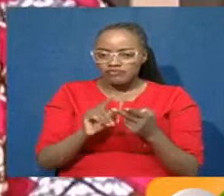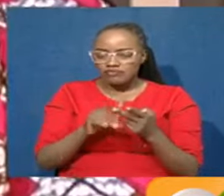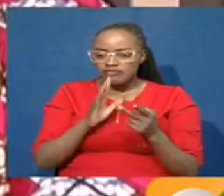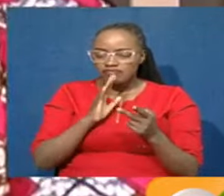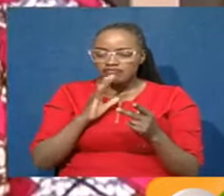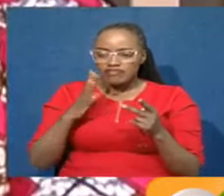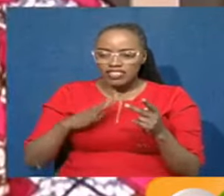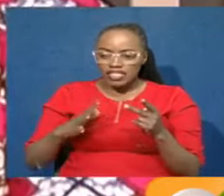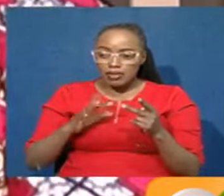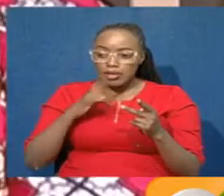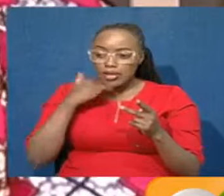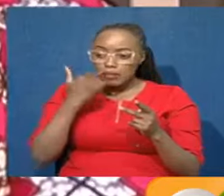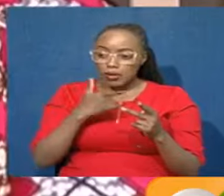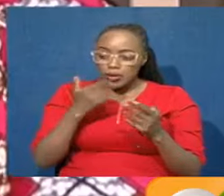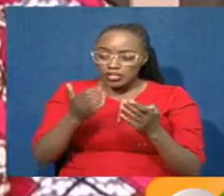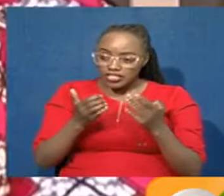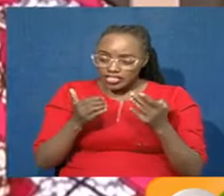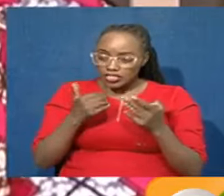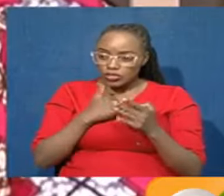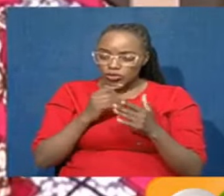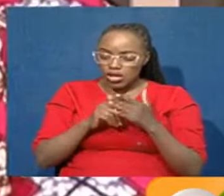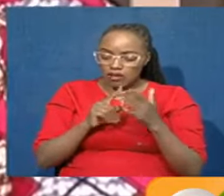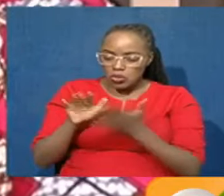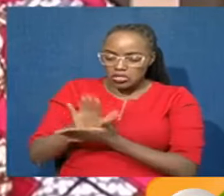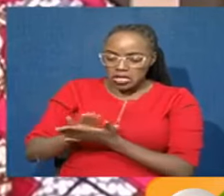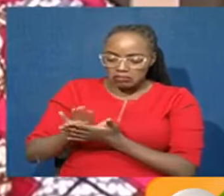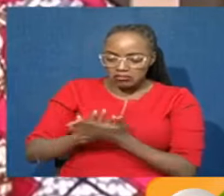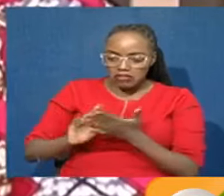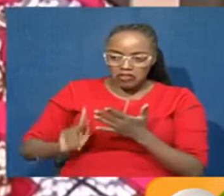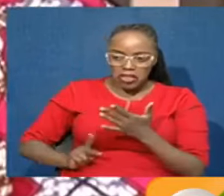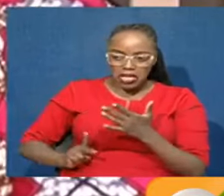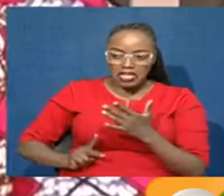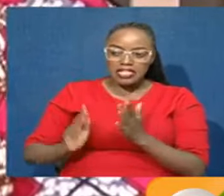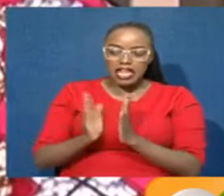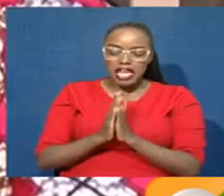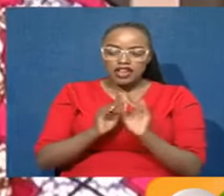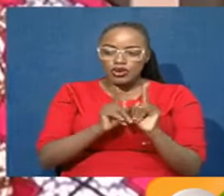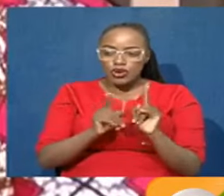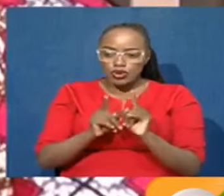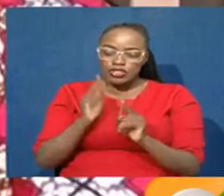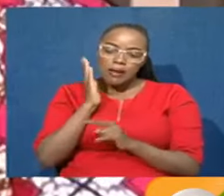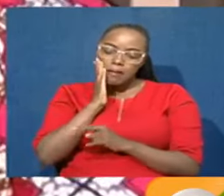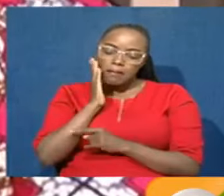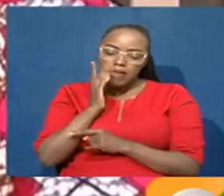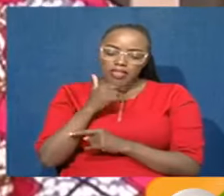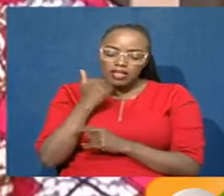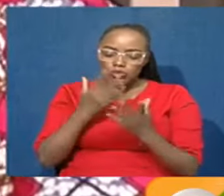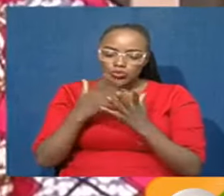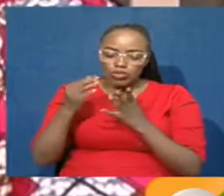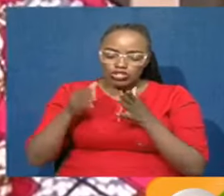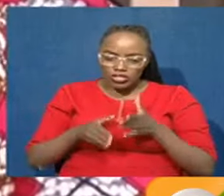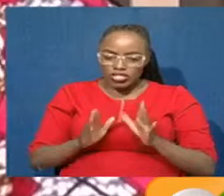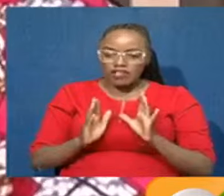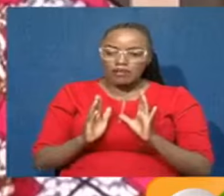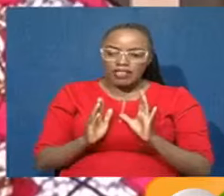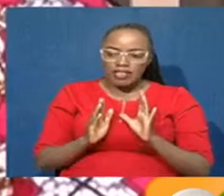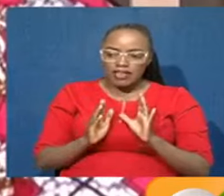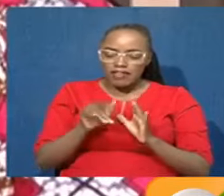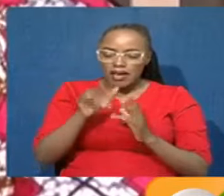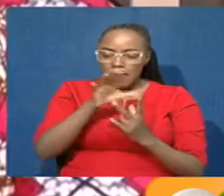people who needed to have dialysis, and of course, mothers who are having babies. Right. So that was